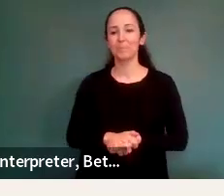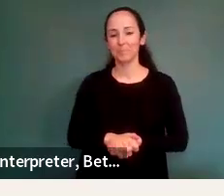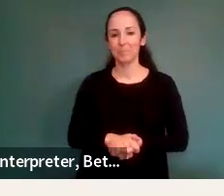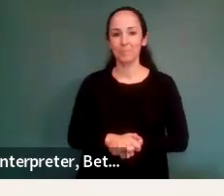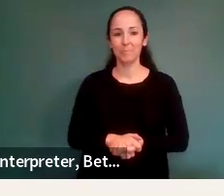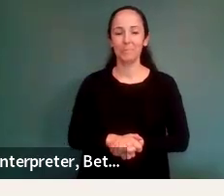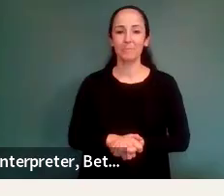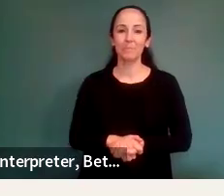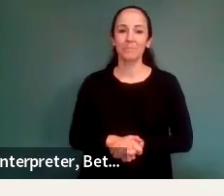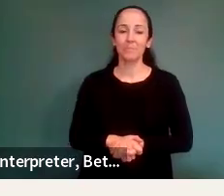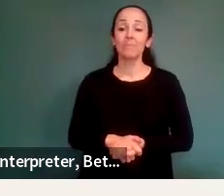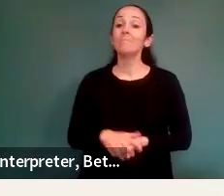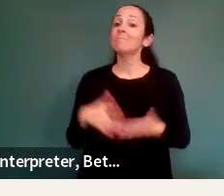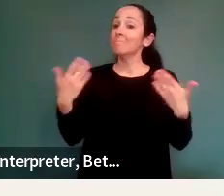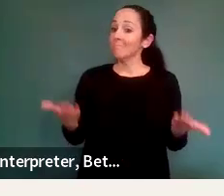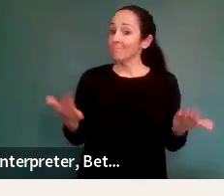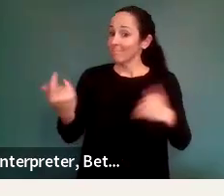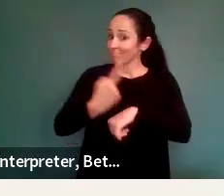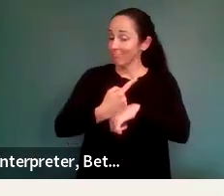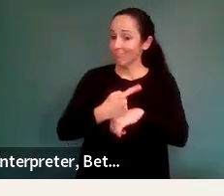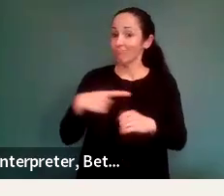So our agenda for today.